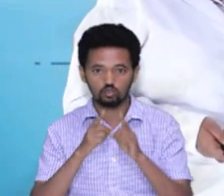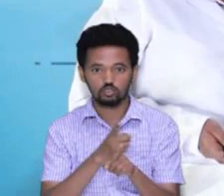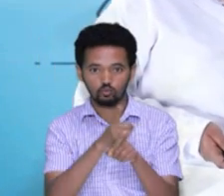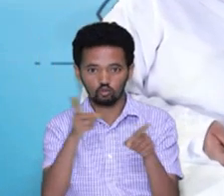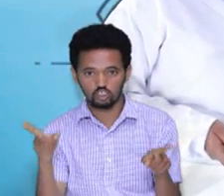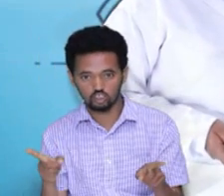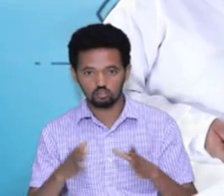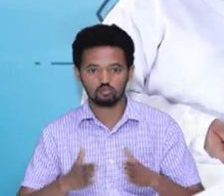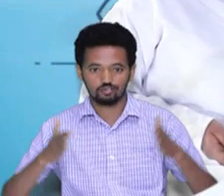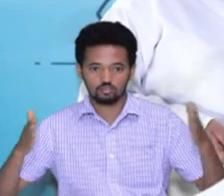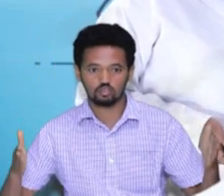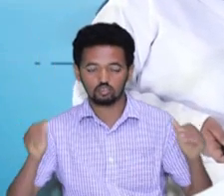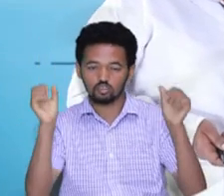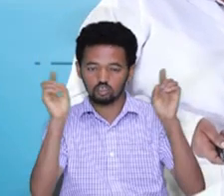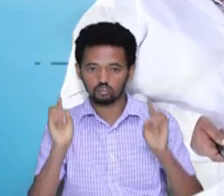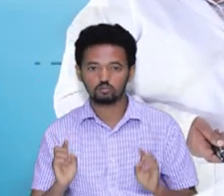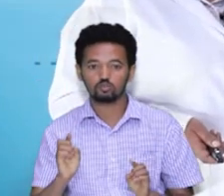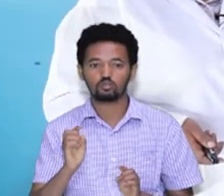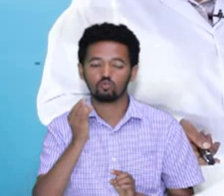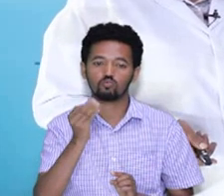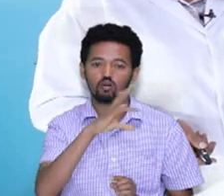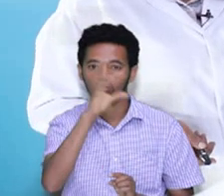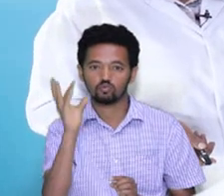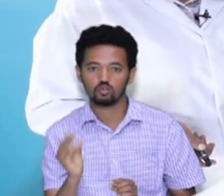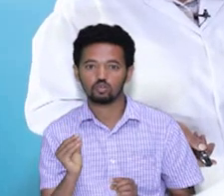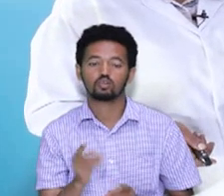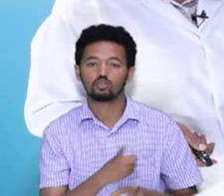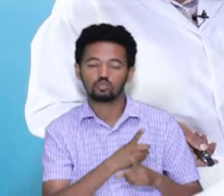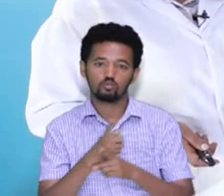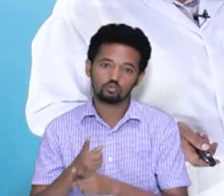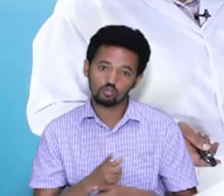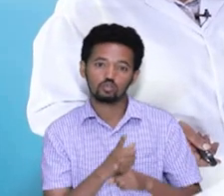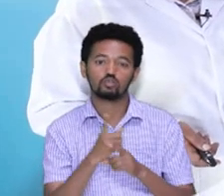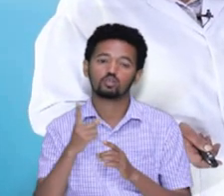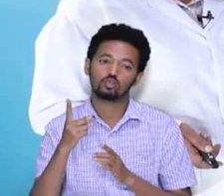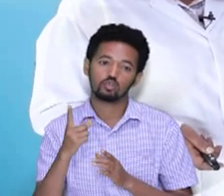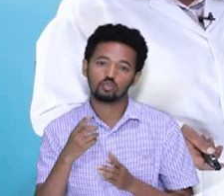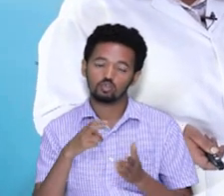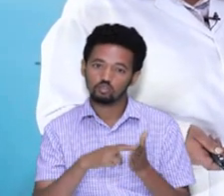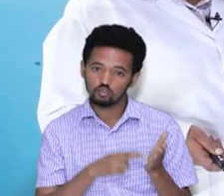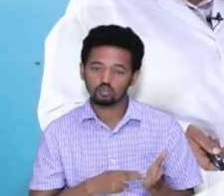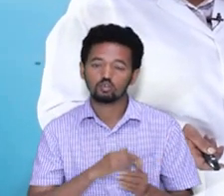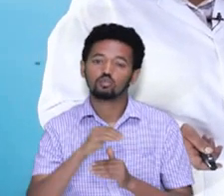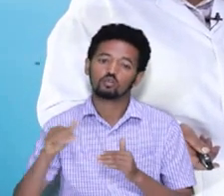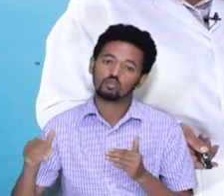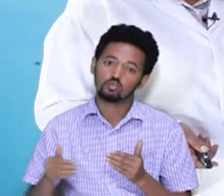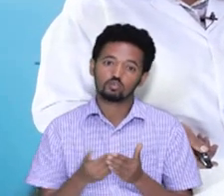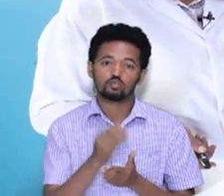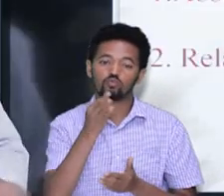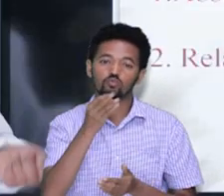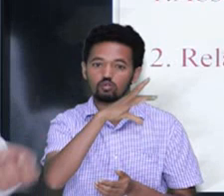position, size, shape of Africa, and geological history and relief structure of